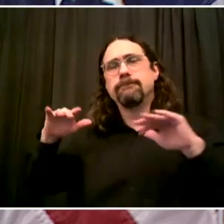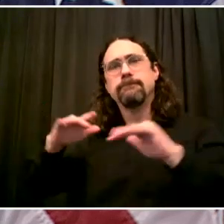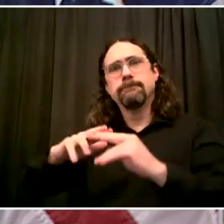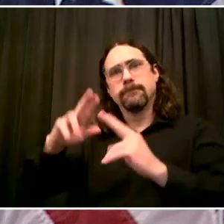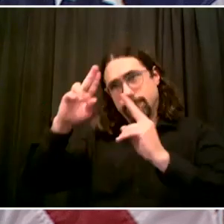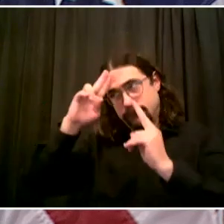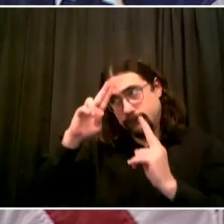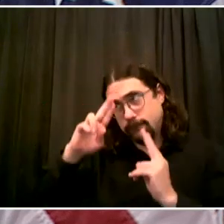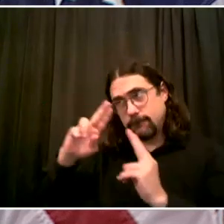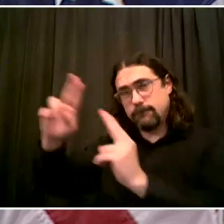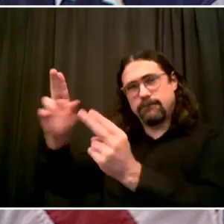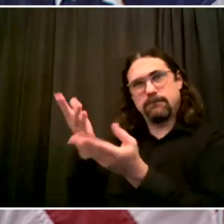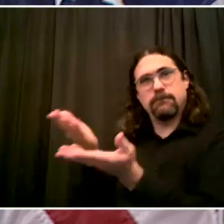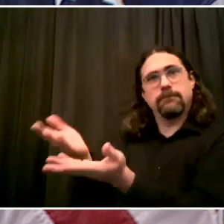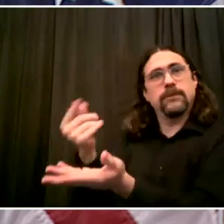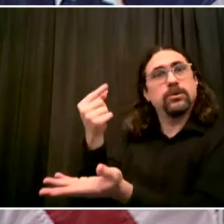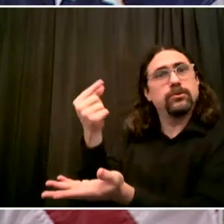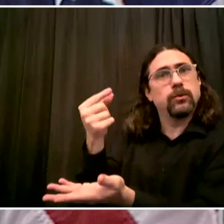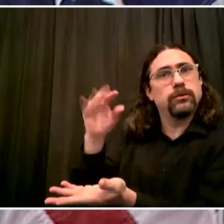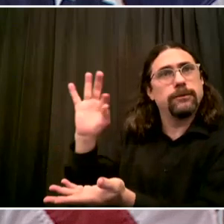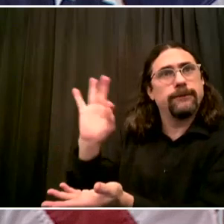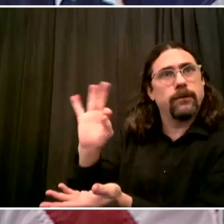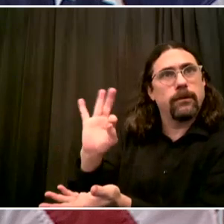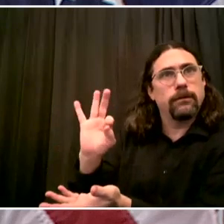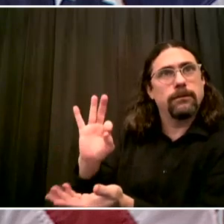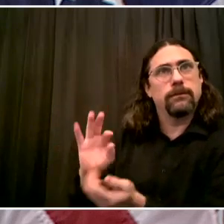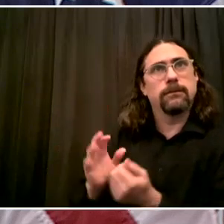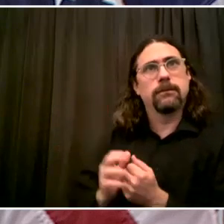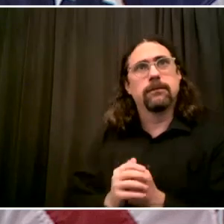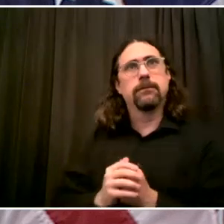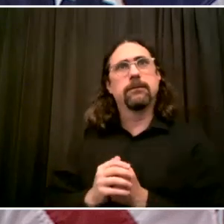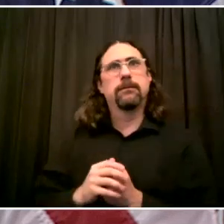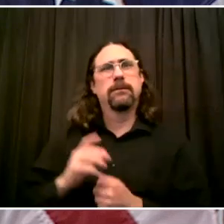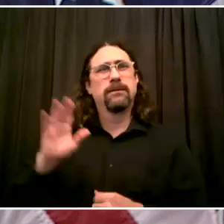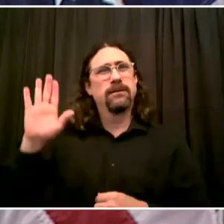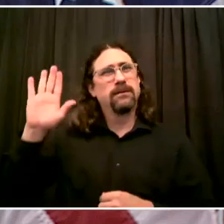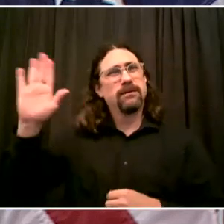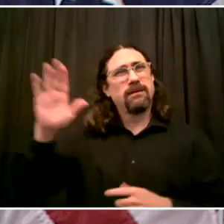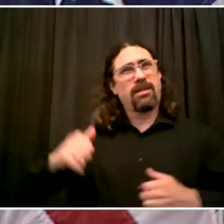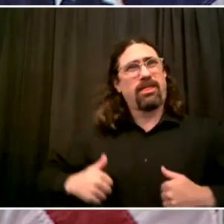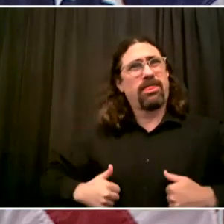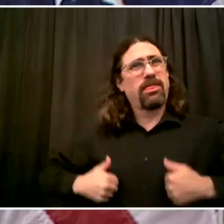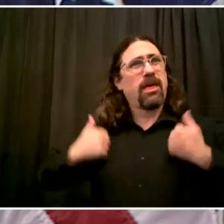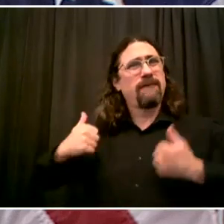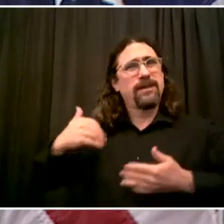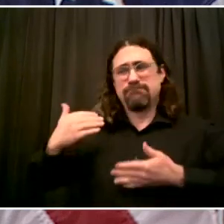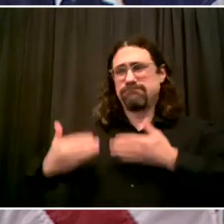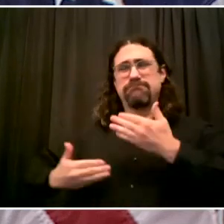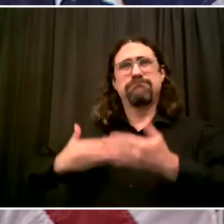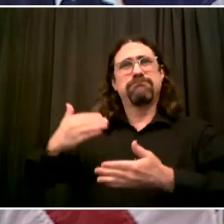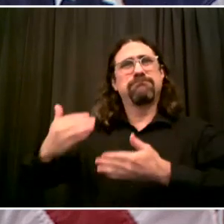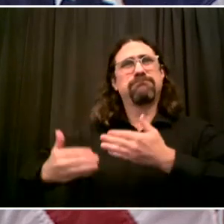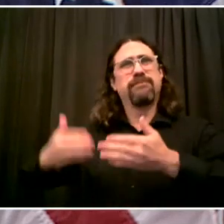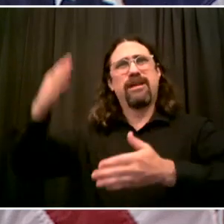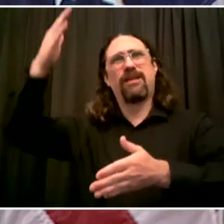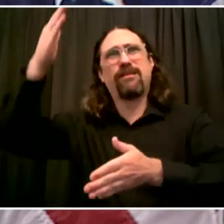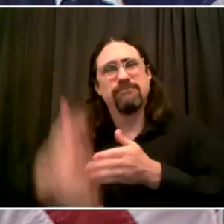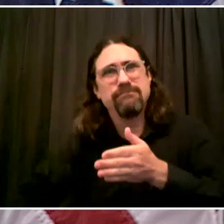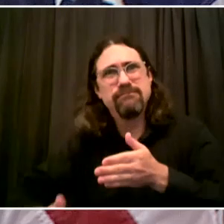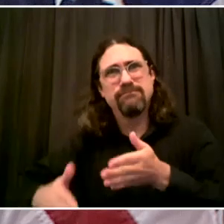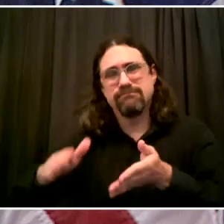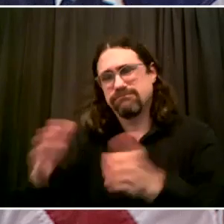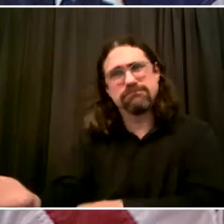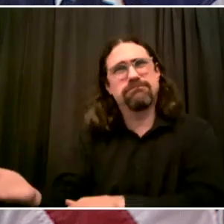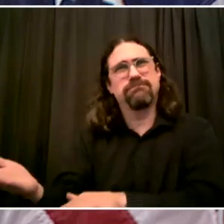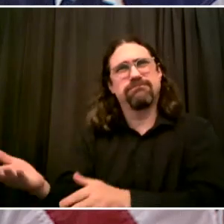His brother Terrence was at the memorial, and we could see the deep pain he